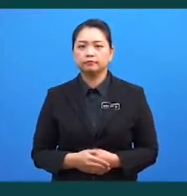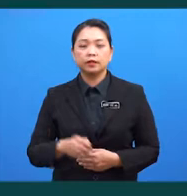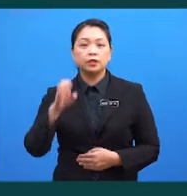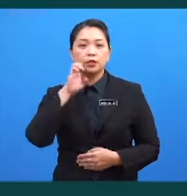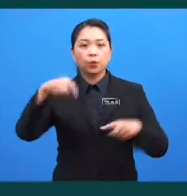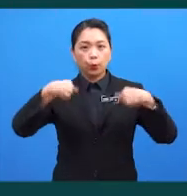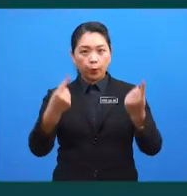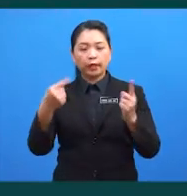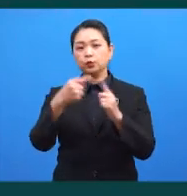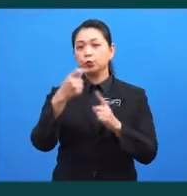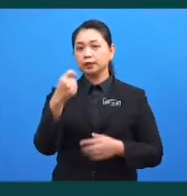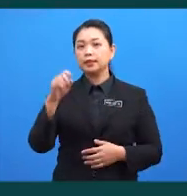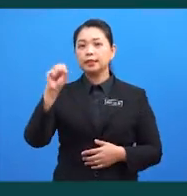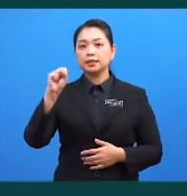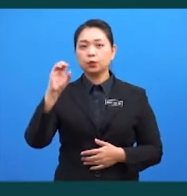she went to the souk.